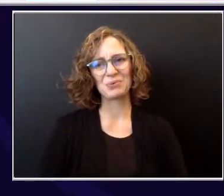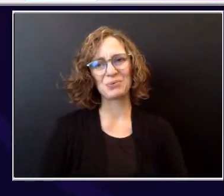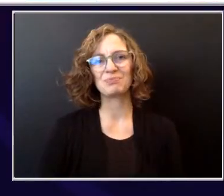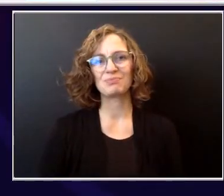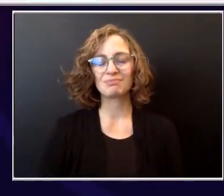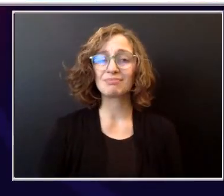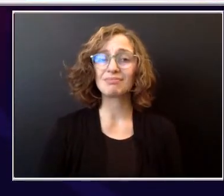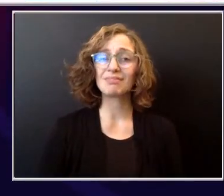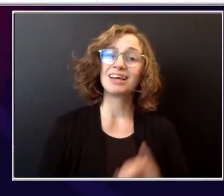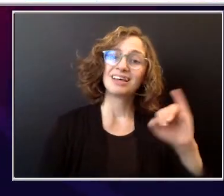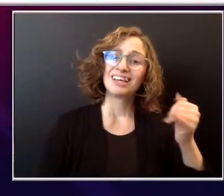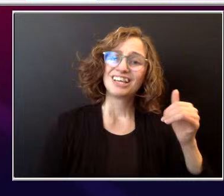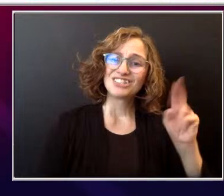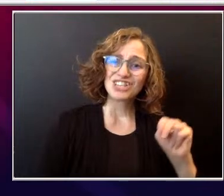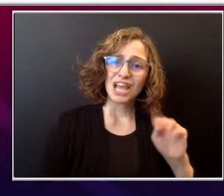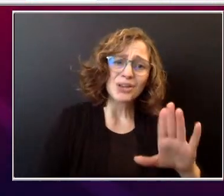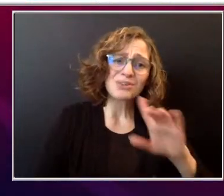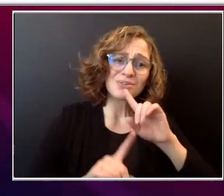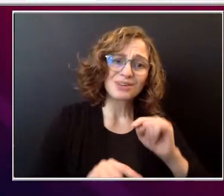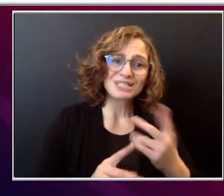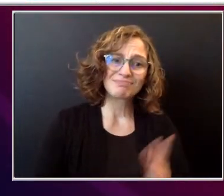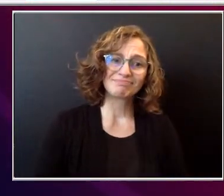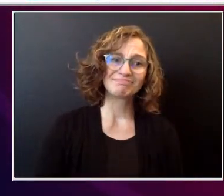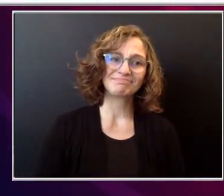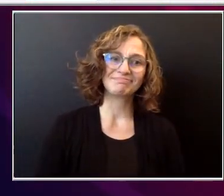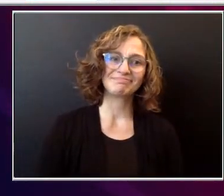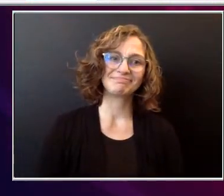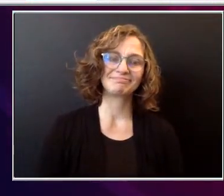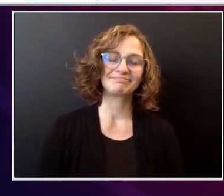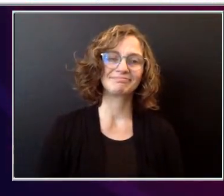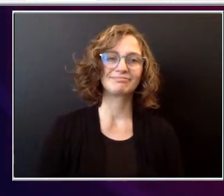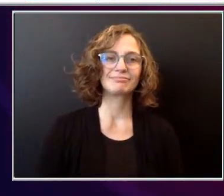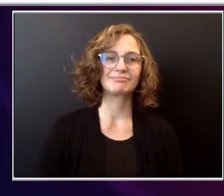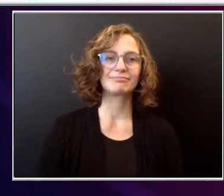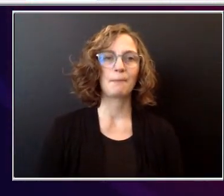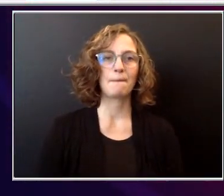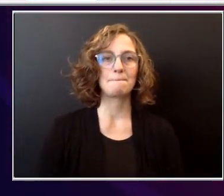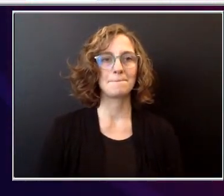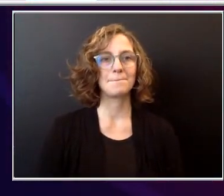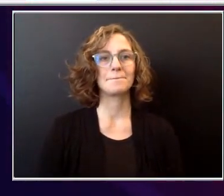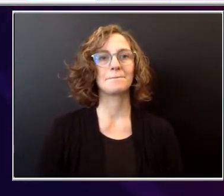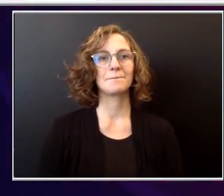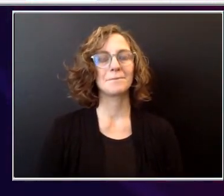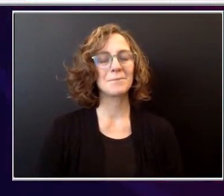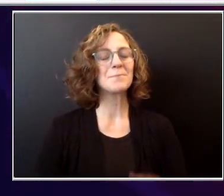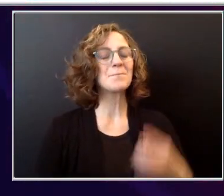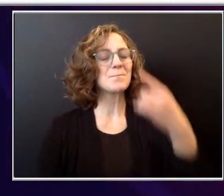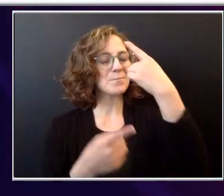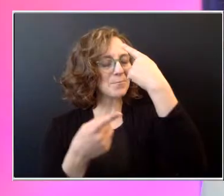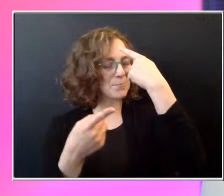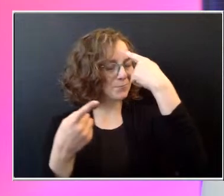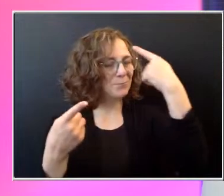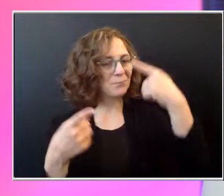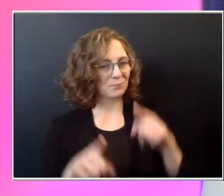you respond to that? Well, I completely agree with what Archie said.